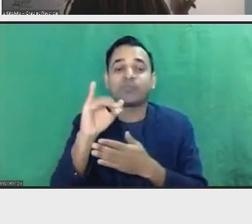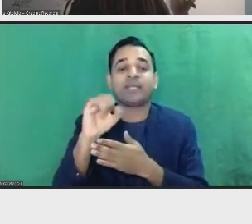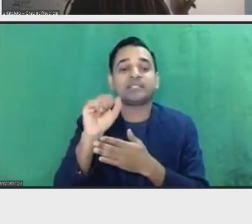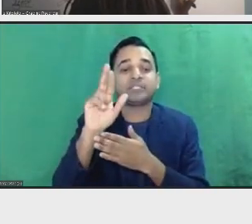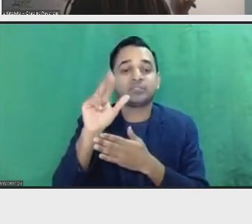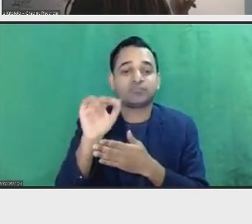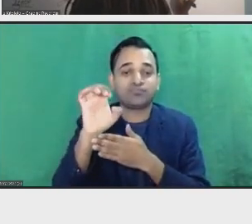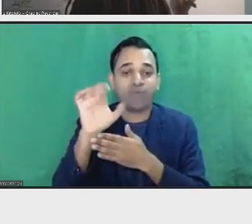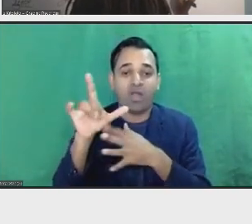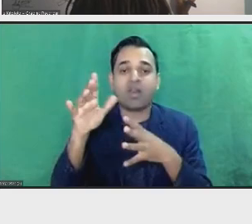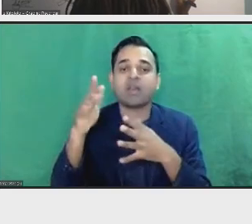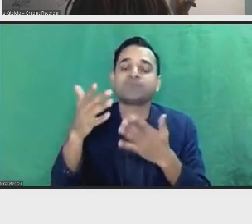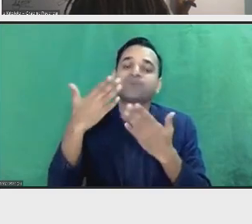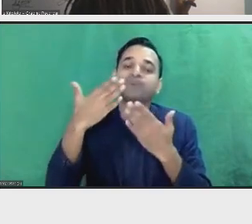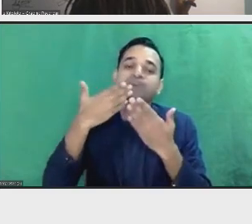event.